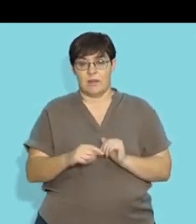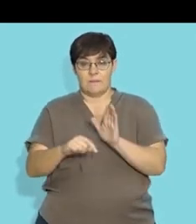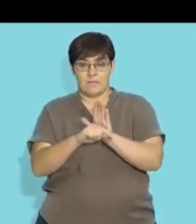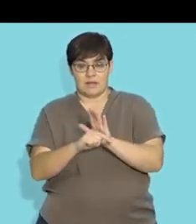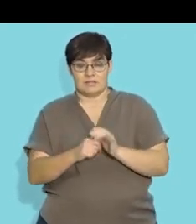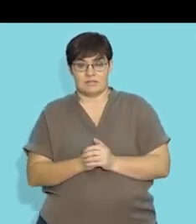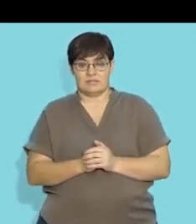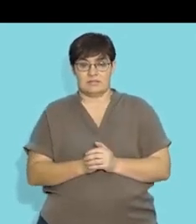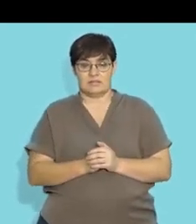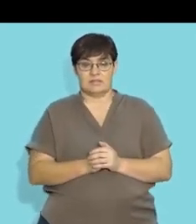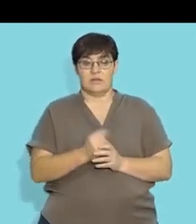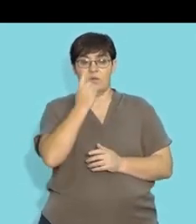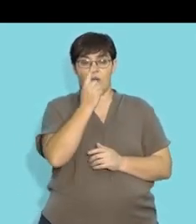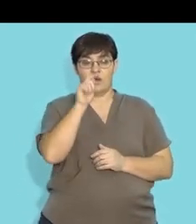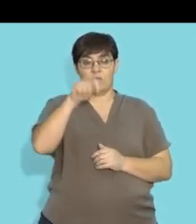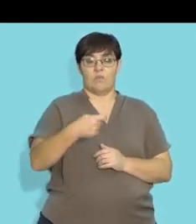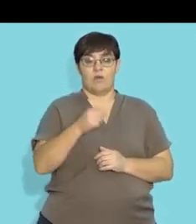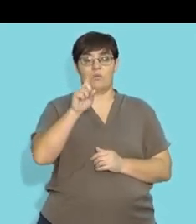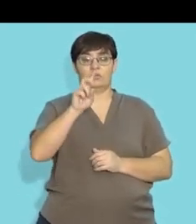11.71 minus